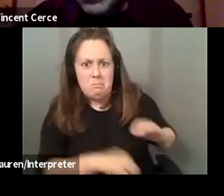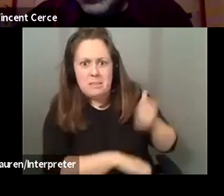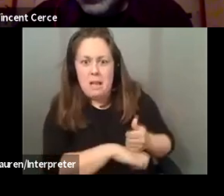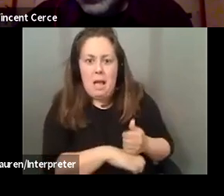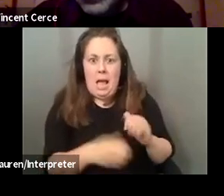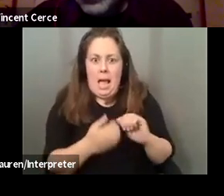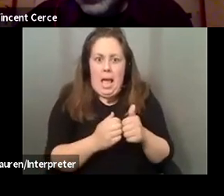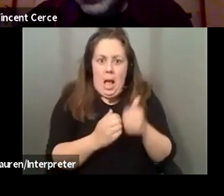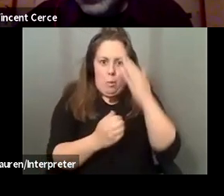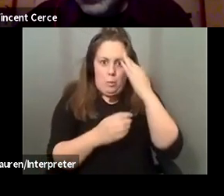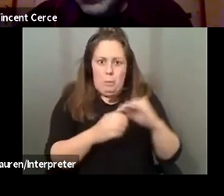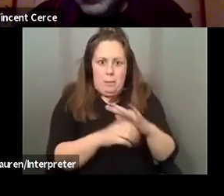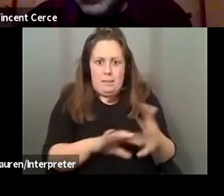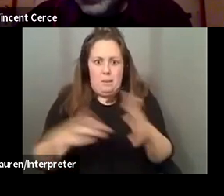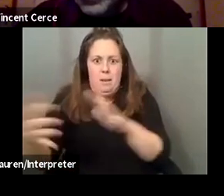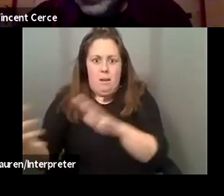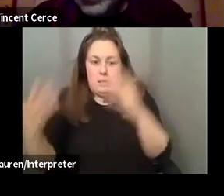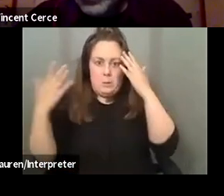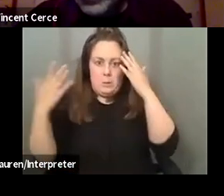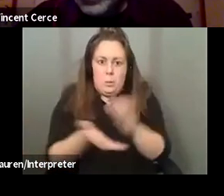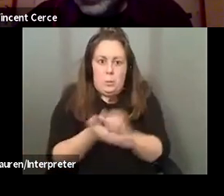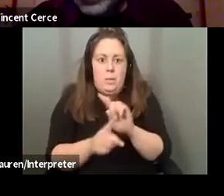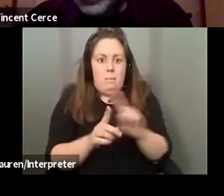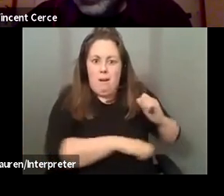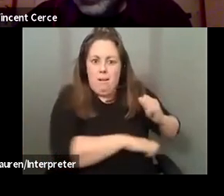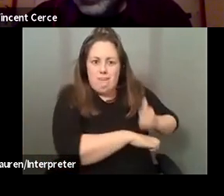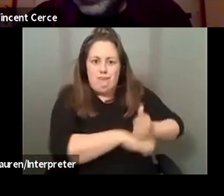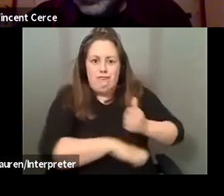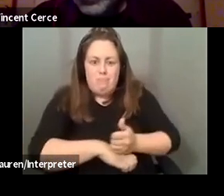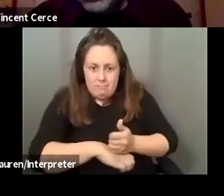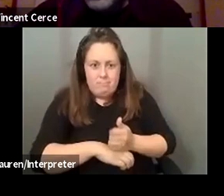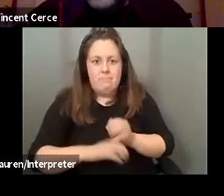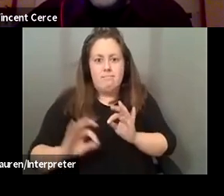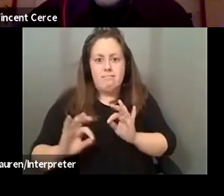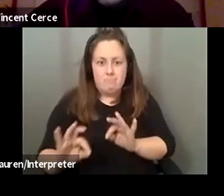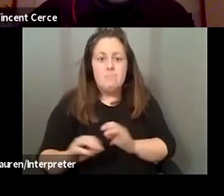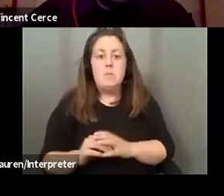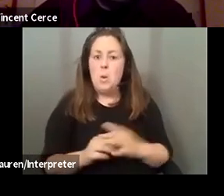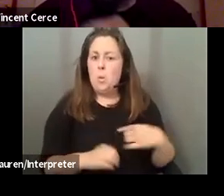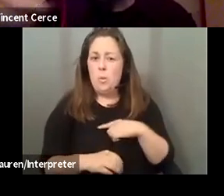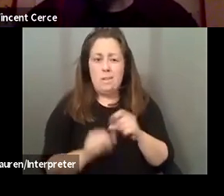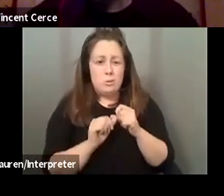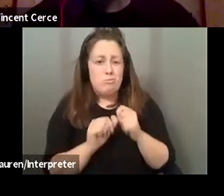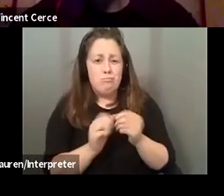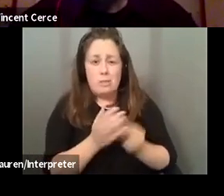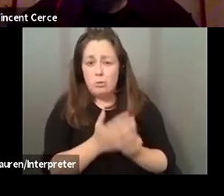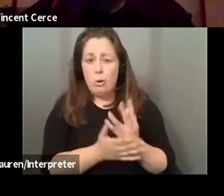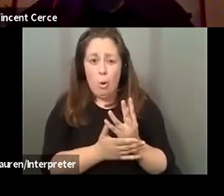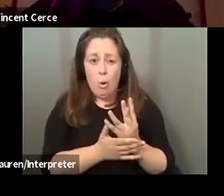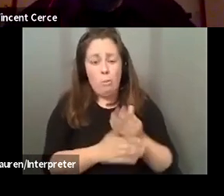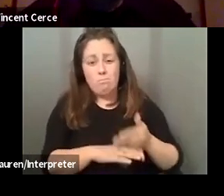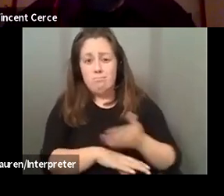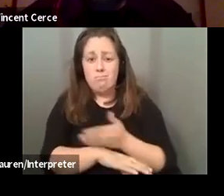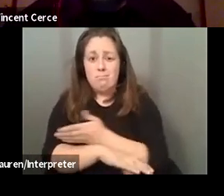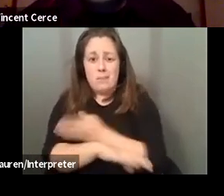So we already had a lot of things already in place, and we just have to keep making them bigger and better. And our kids' emotional health